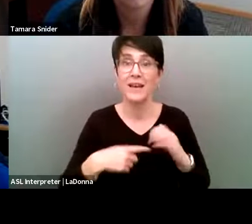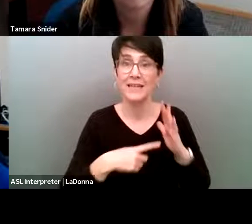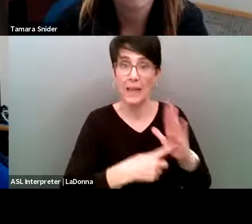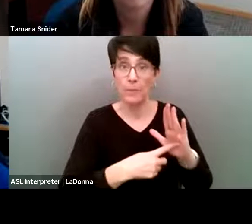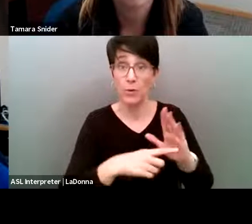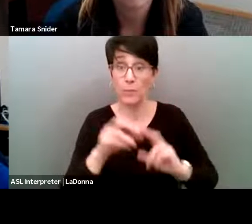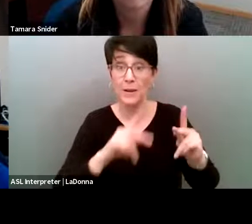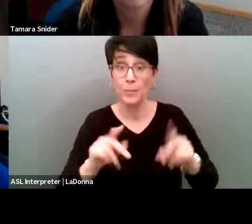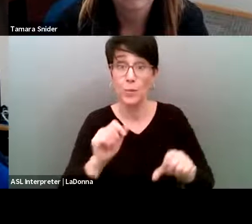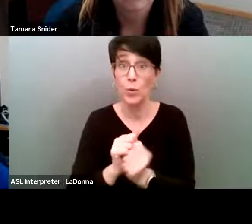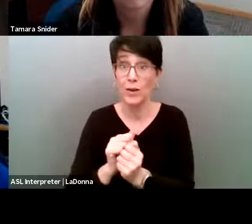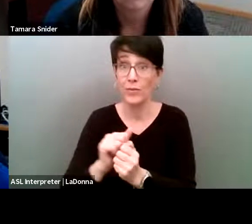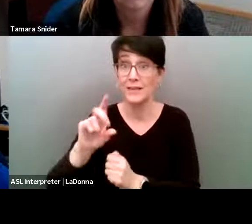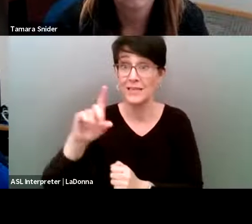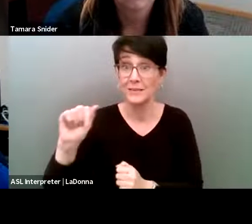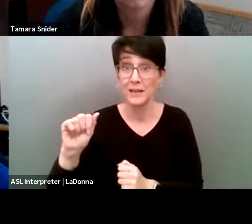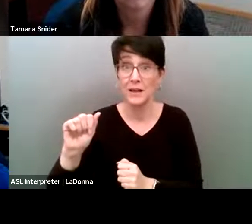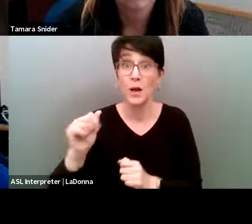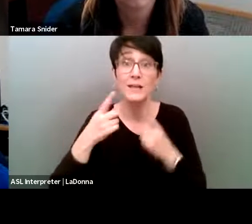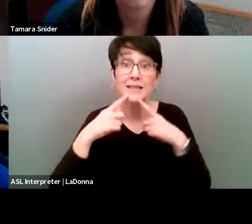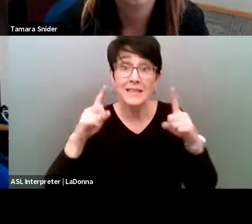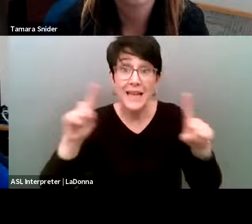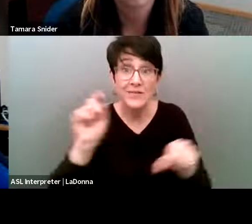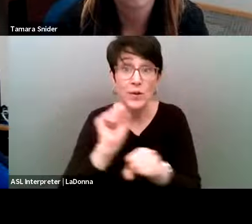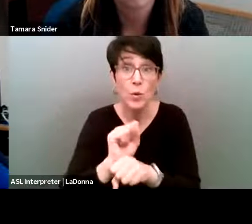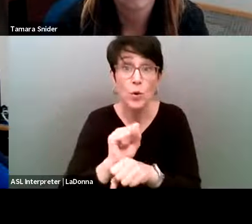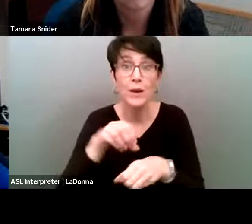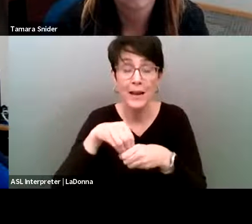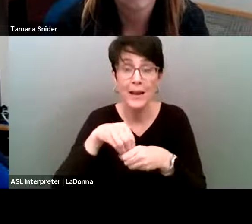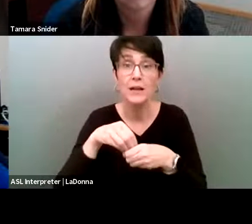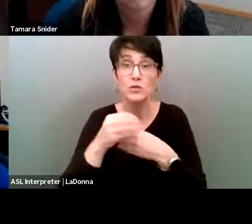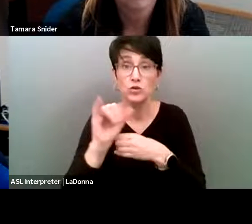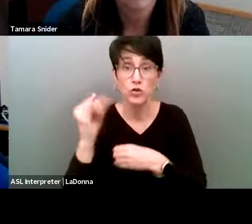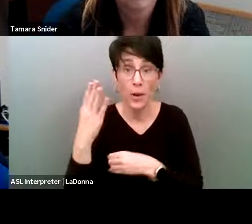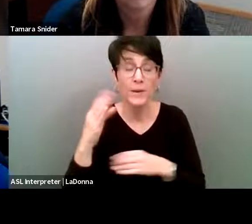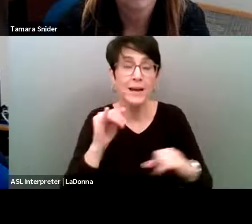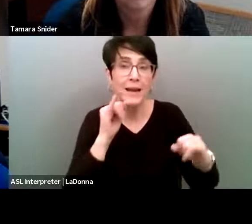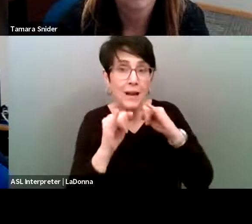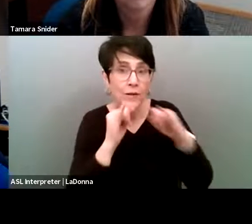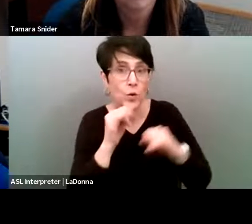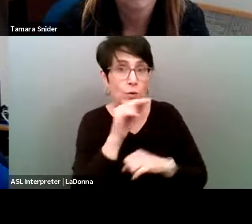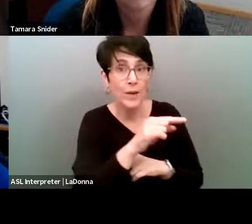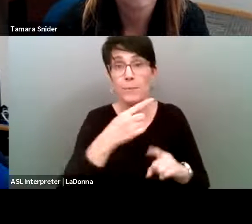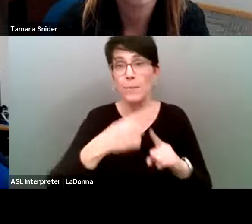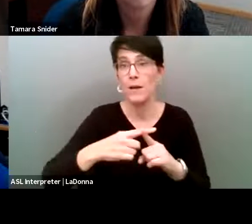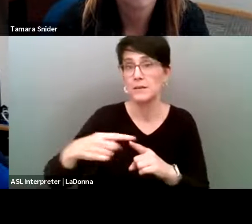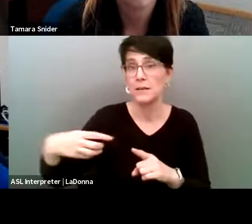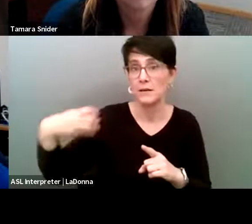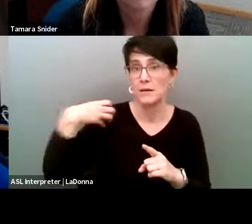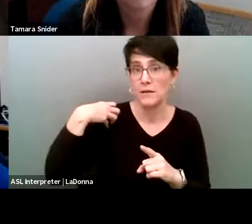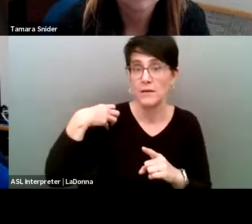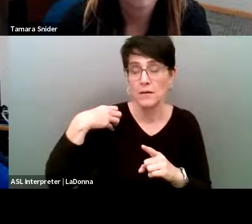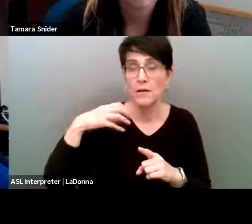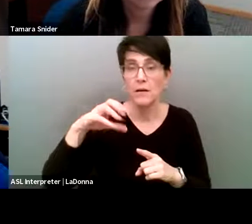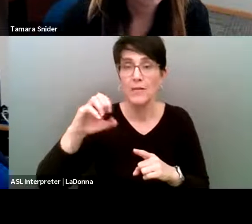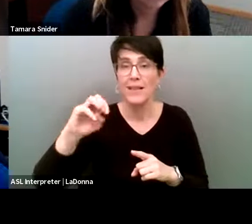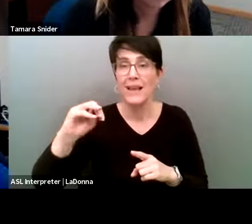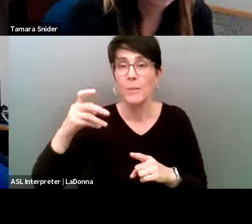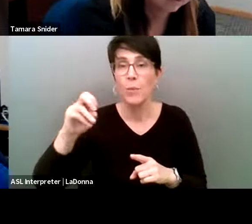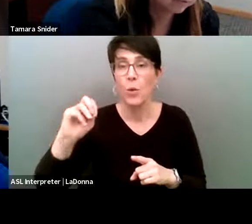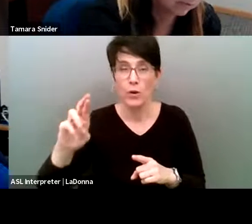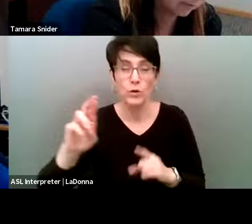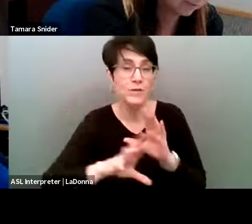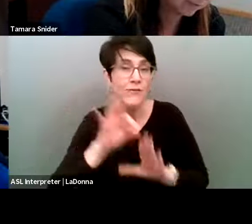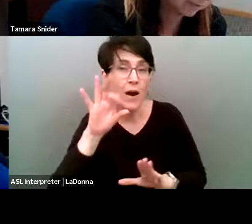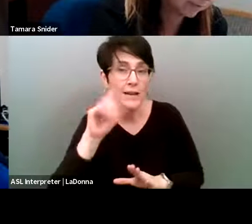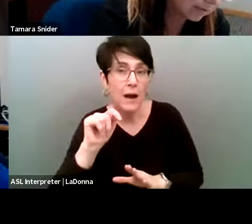disabilities working successfully on a job and interviewing them and their employers to find out about